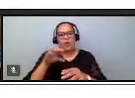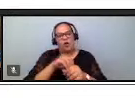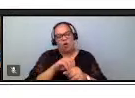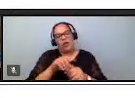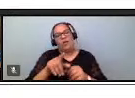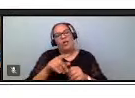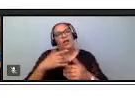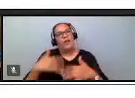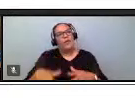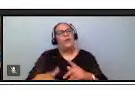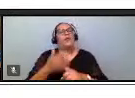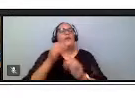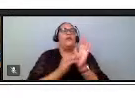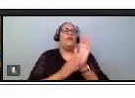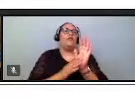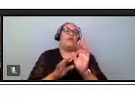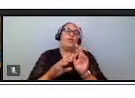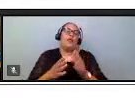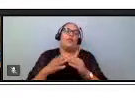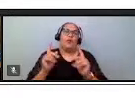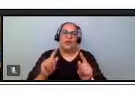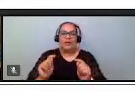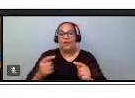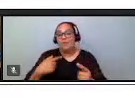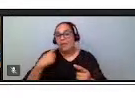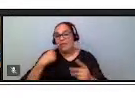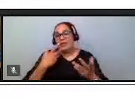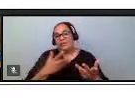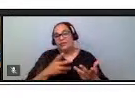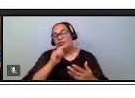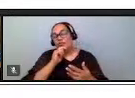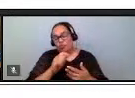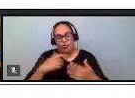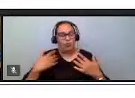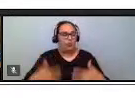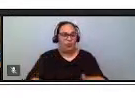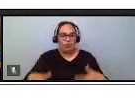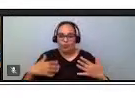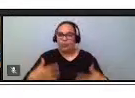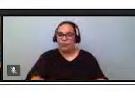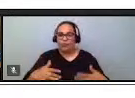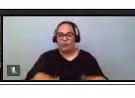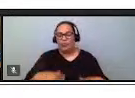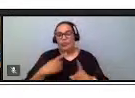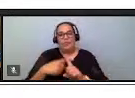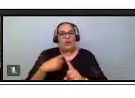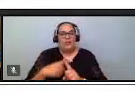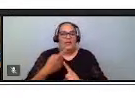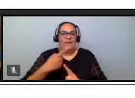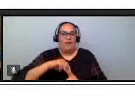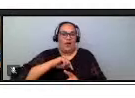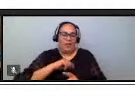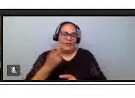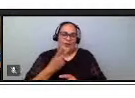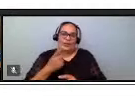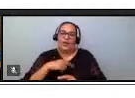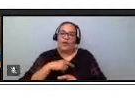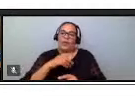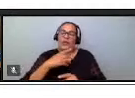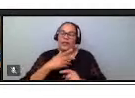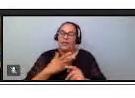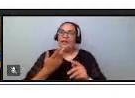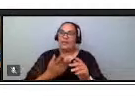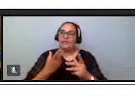was a record for the portter cake Tru so I think that's actually incredibly incredibly positive for us as well that we're in an